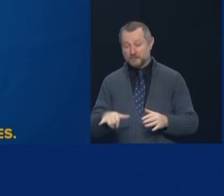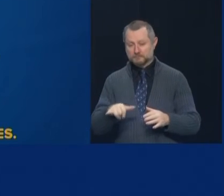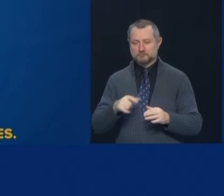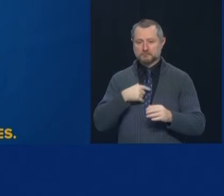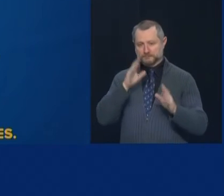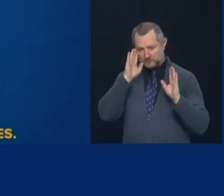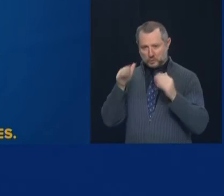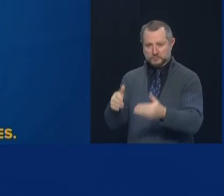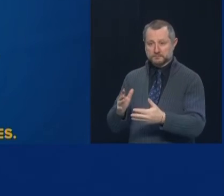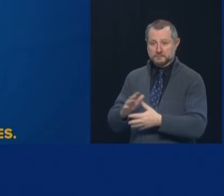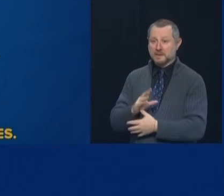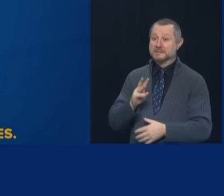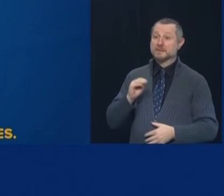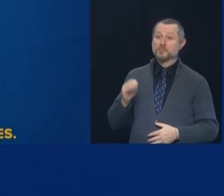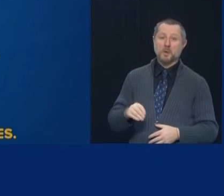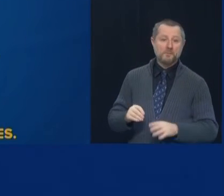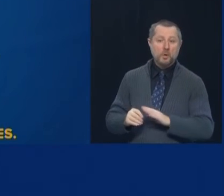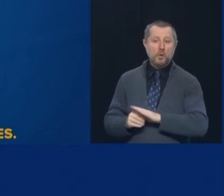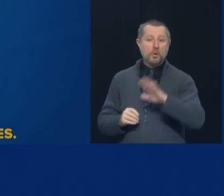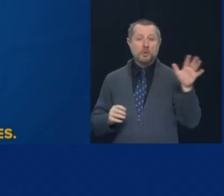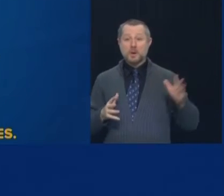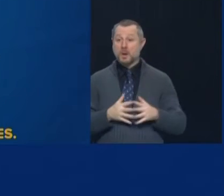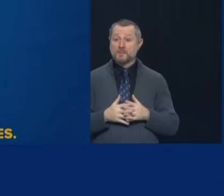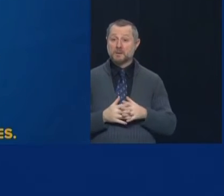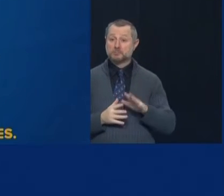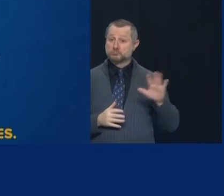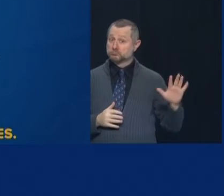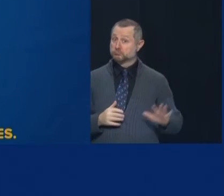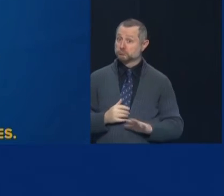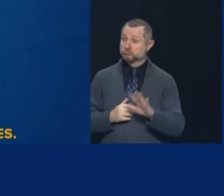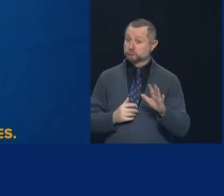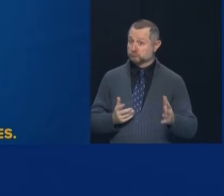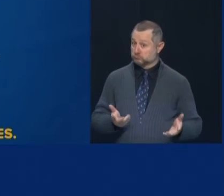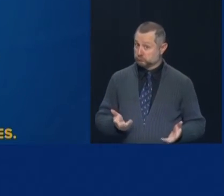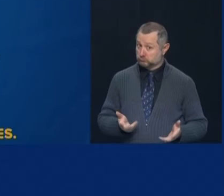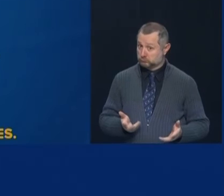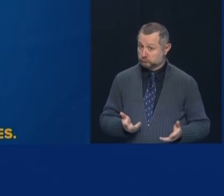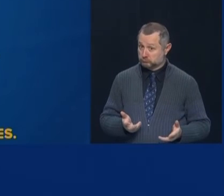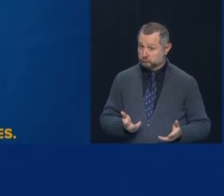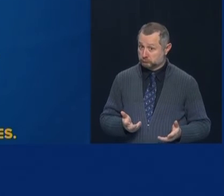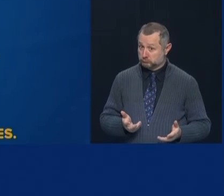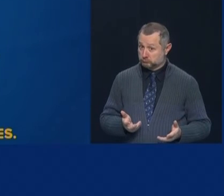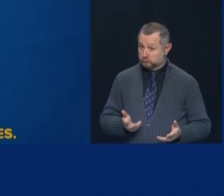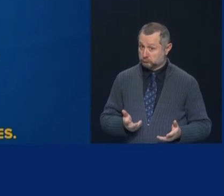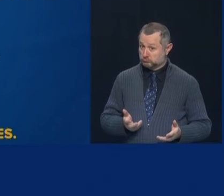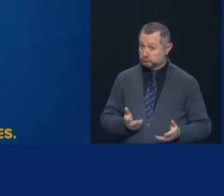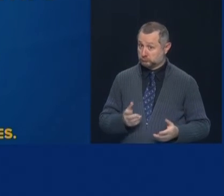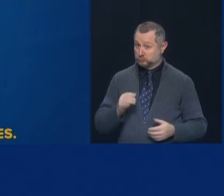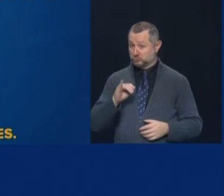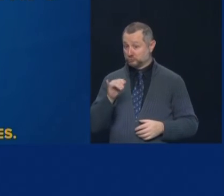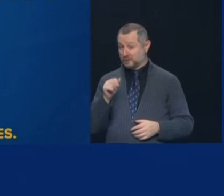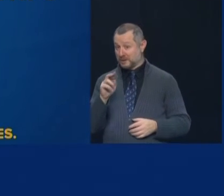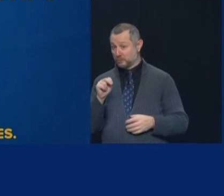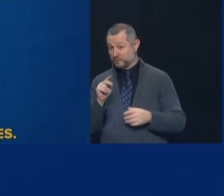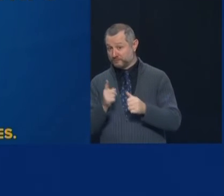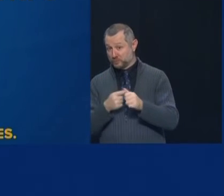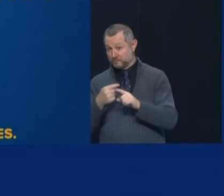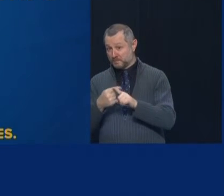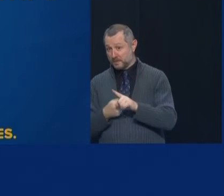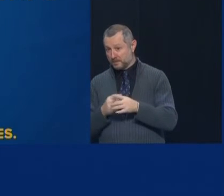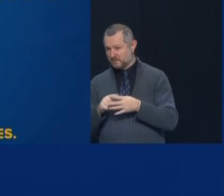Americans having available dosages by the beginning of January, you see how far we have to